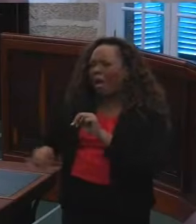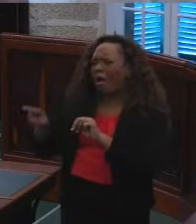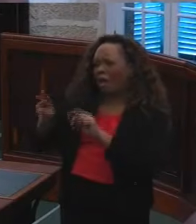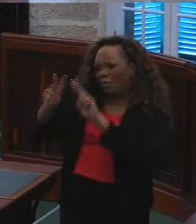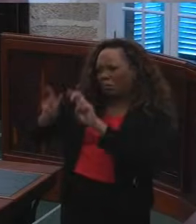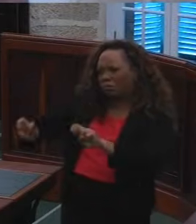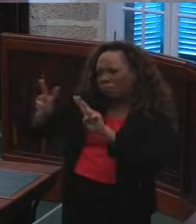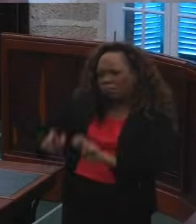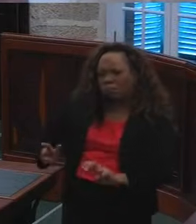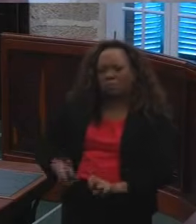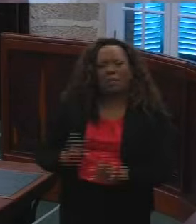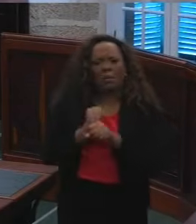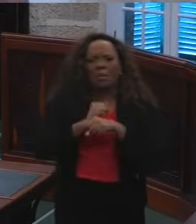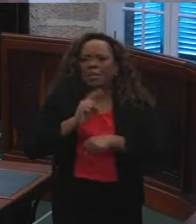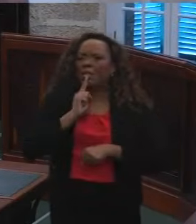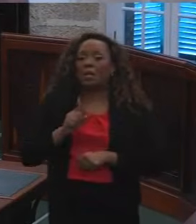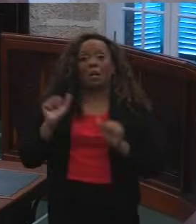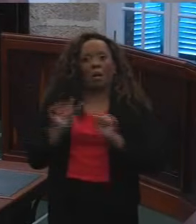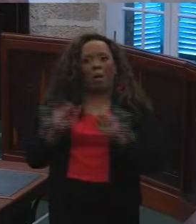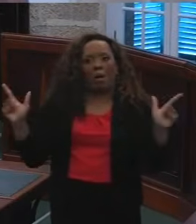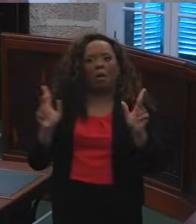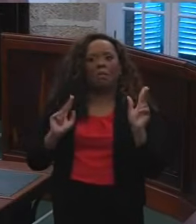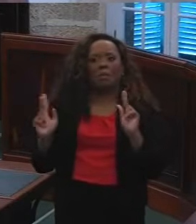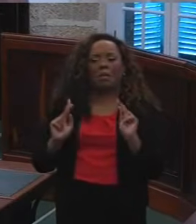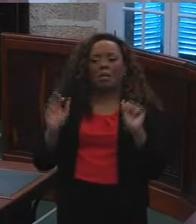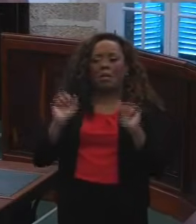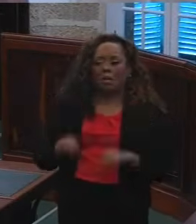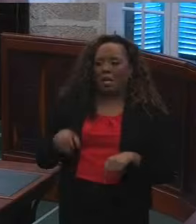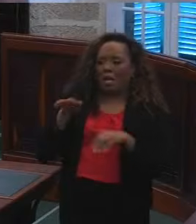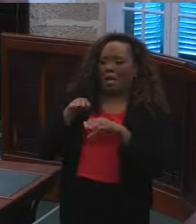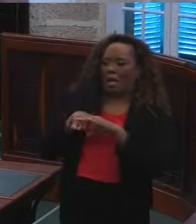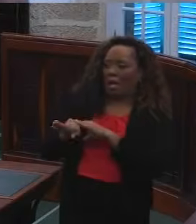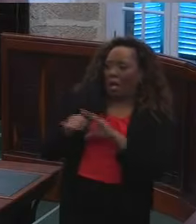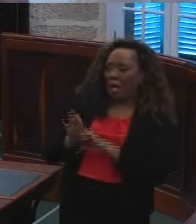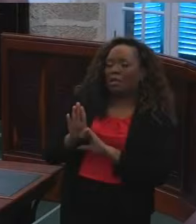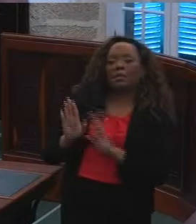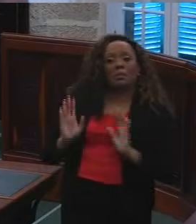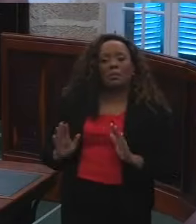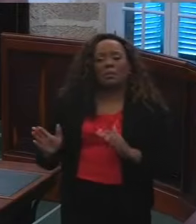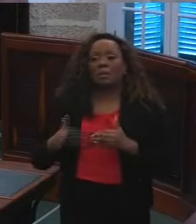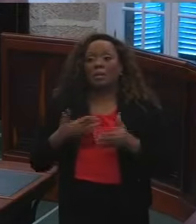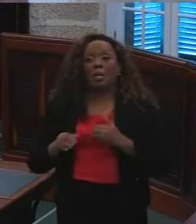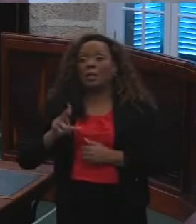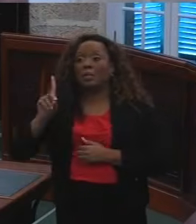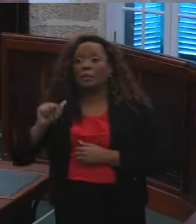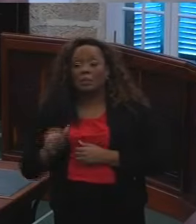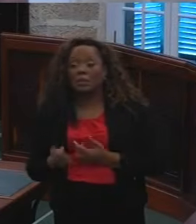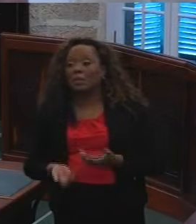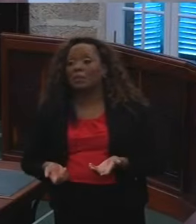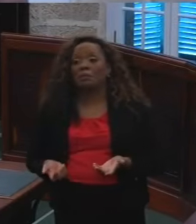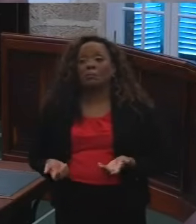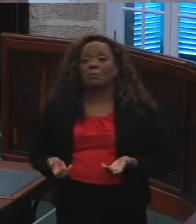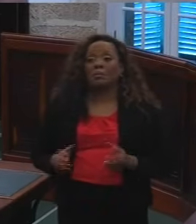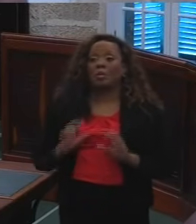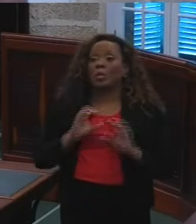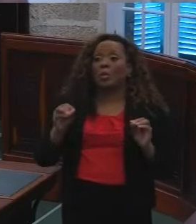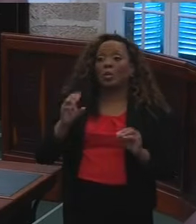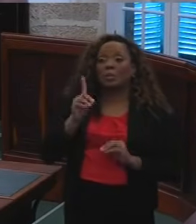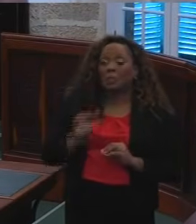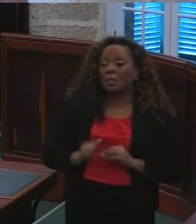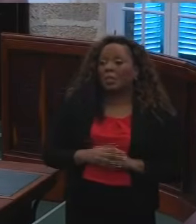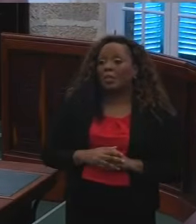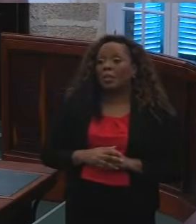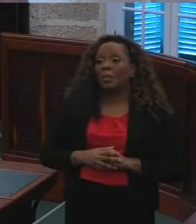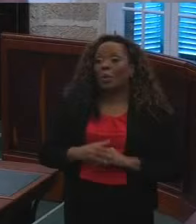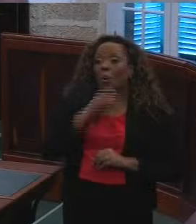inclusive Barbados for persons irrespective of disabilities, age, etc., etc. That is